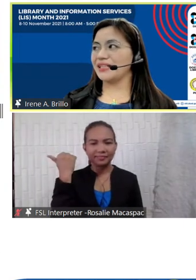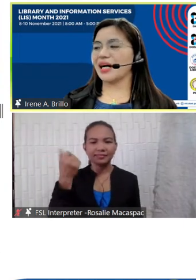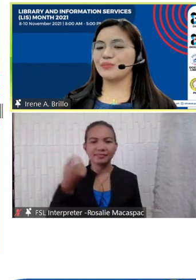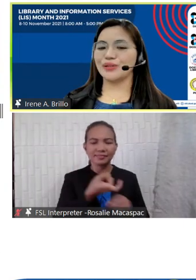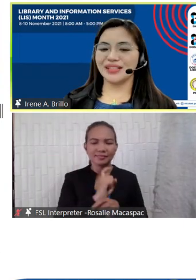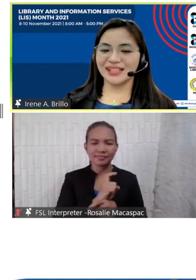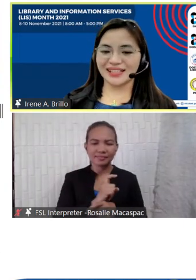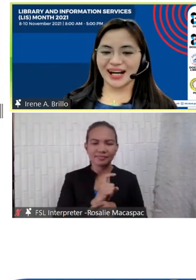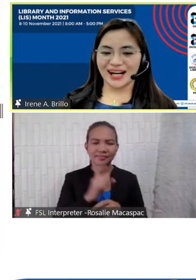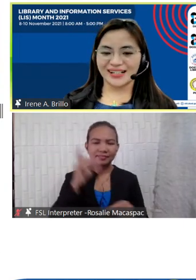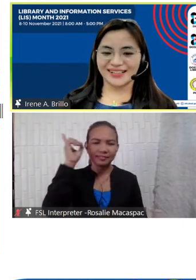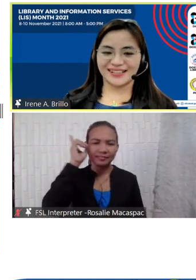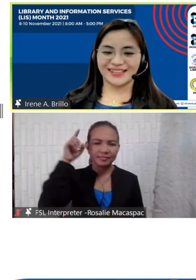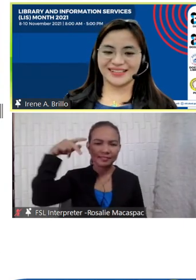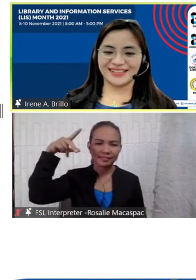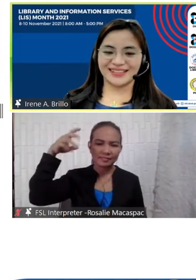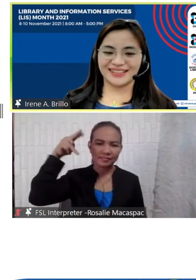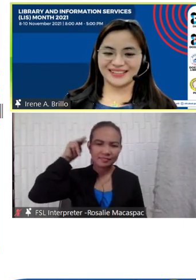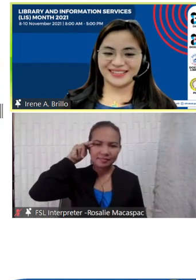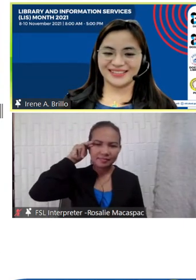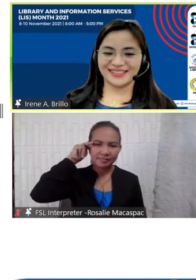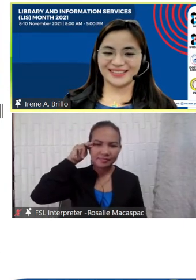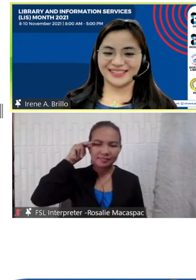P. Nabonita.